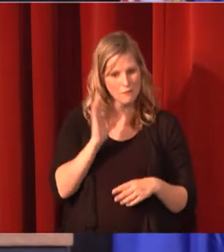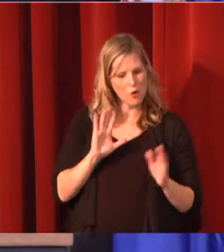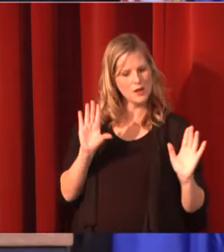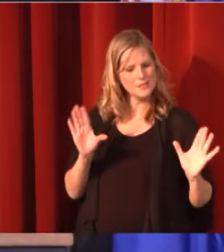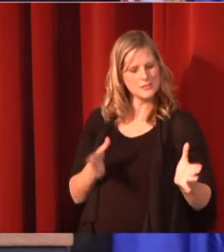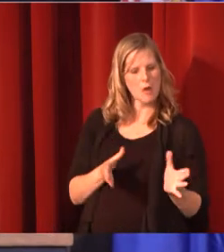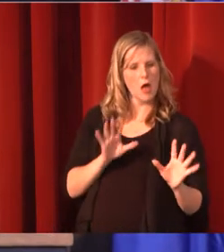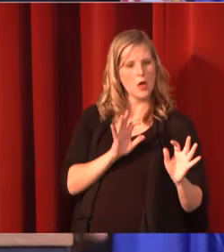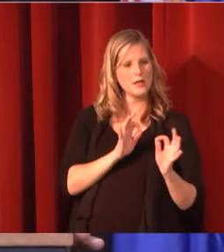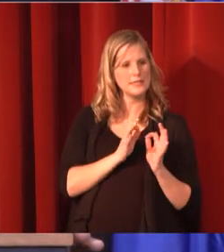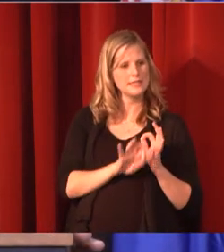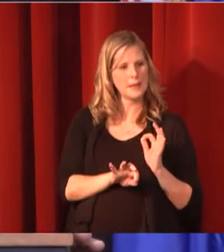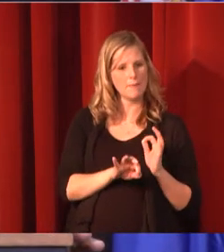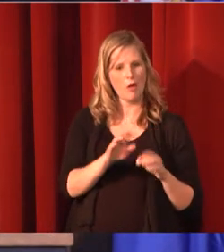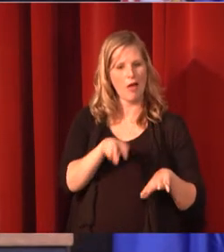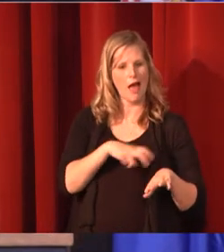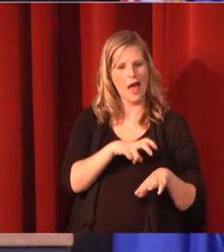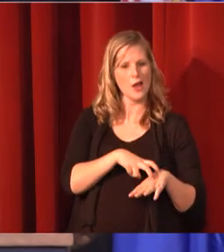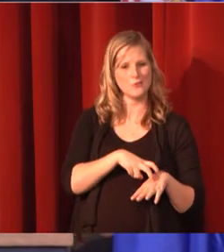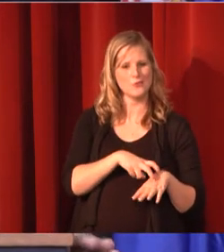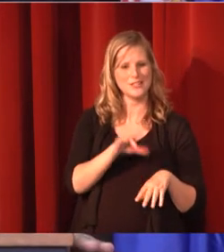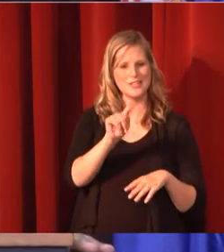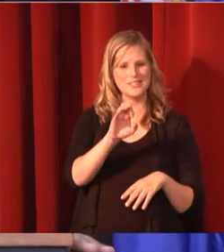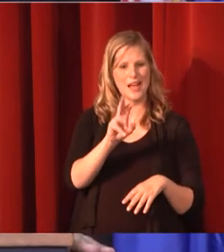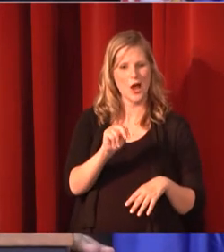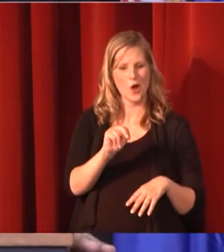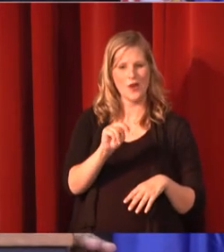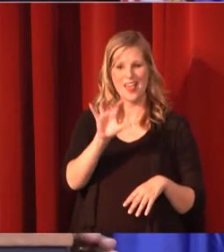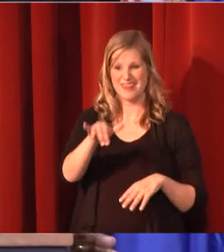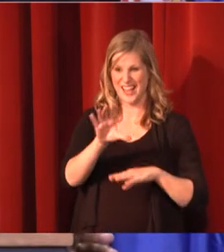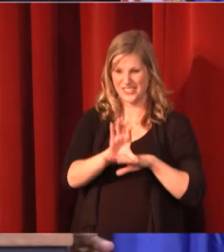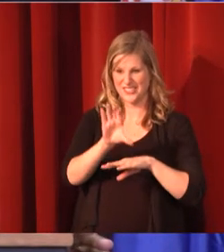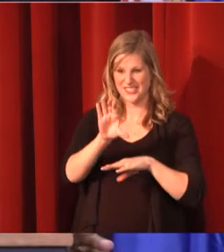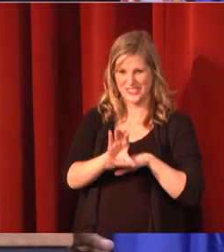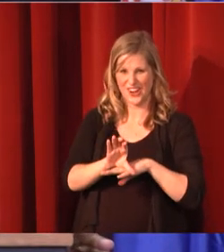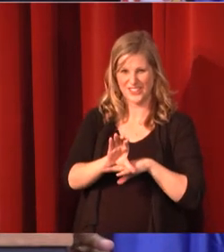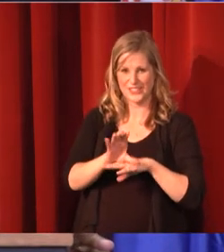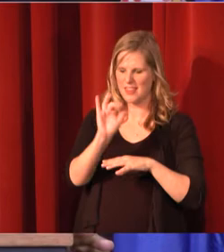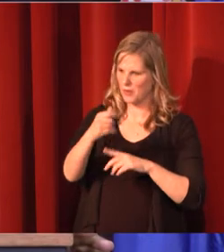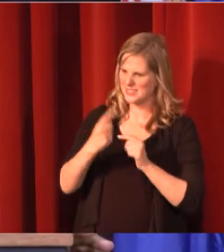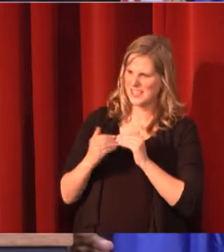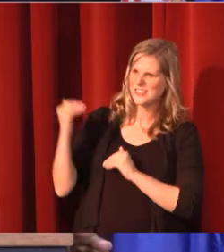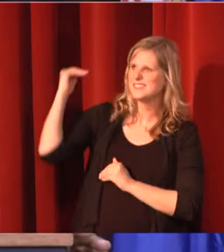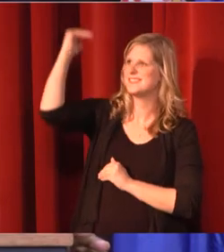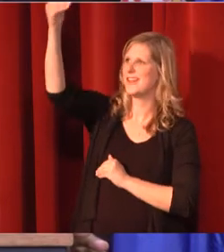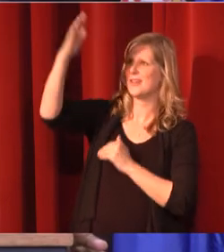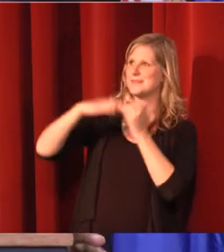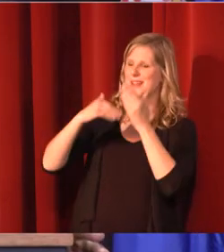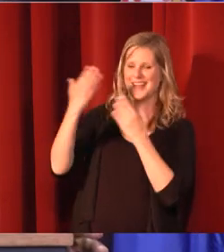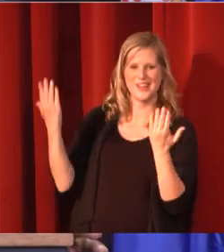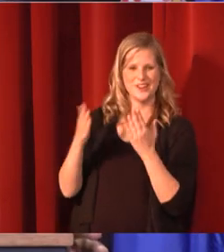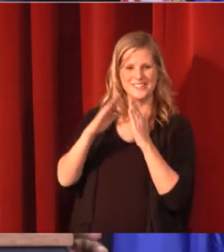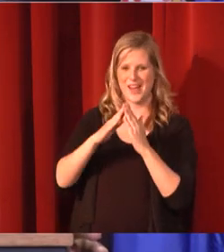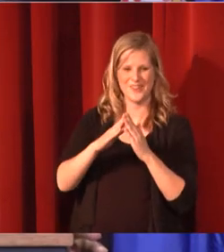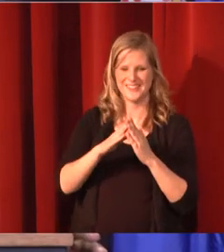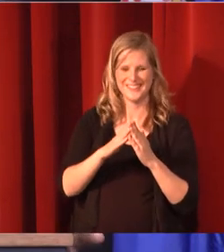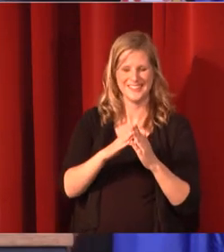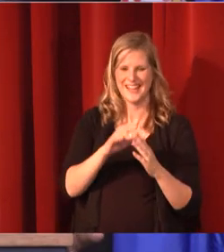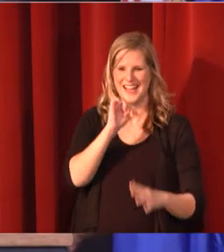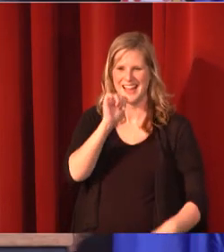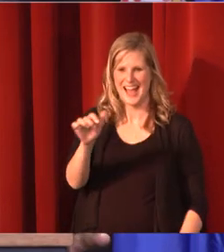Irish Catholic town where the cathedral stood as the highest building in town this is not